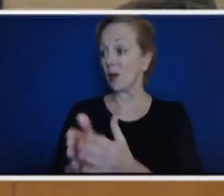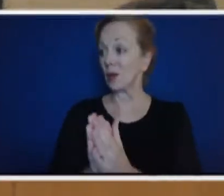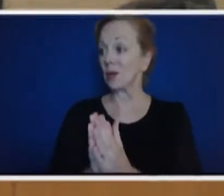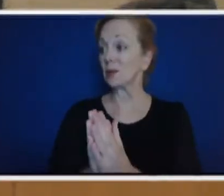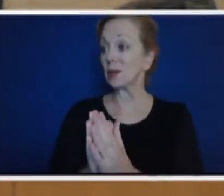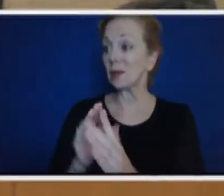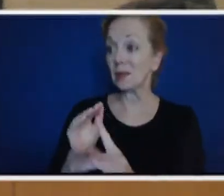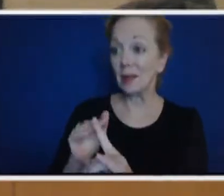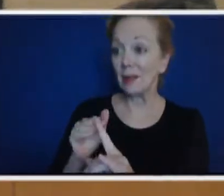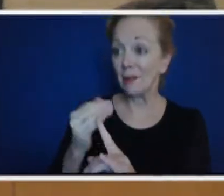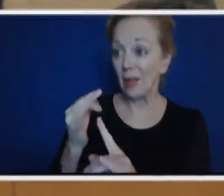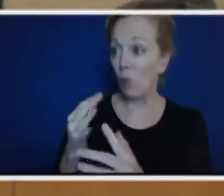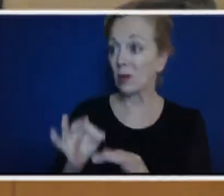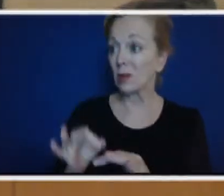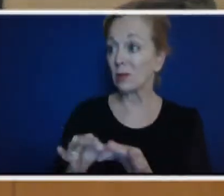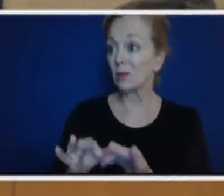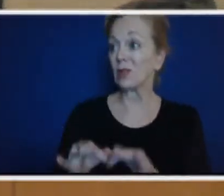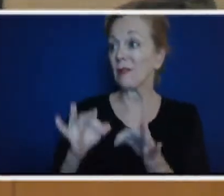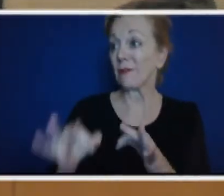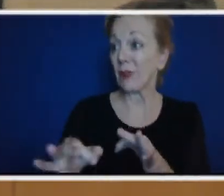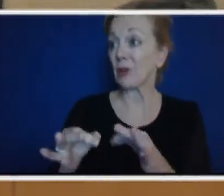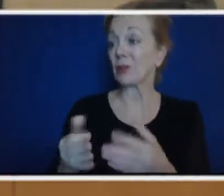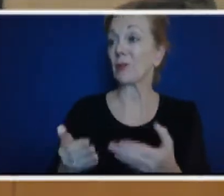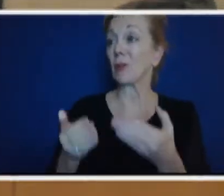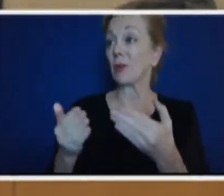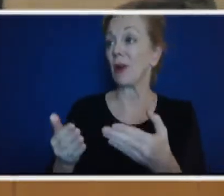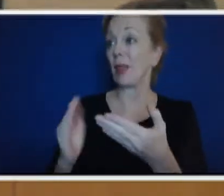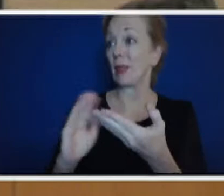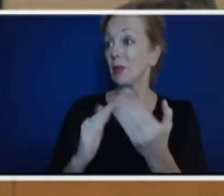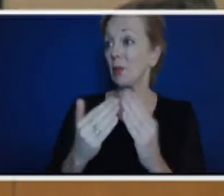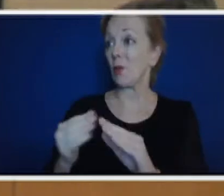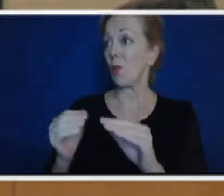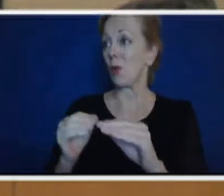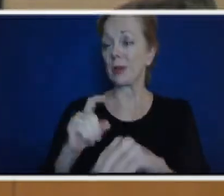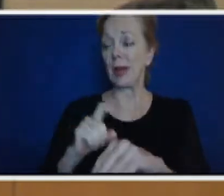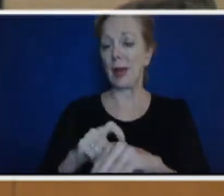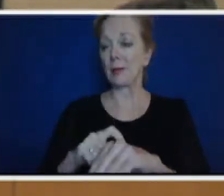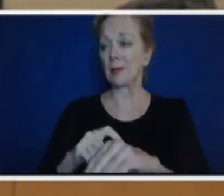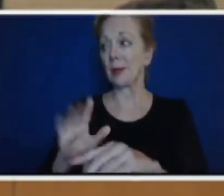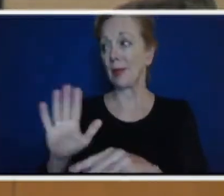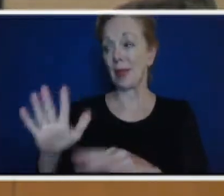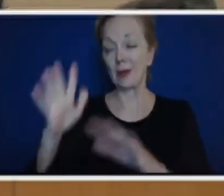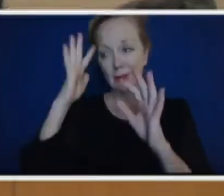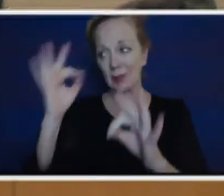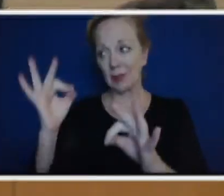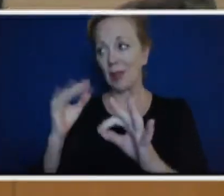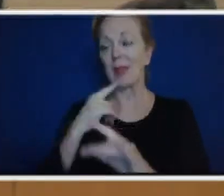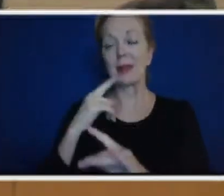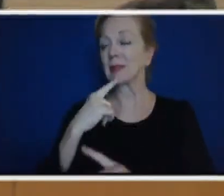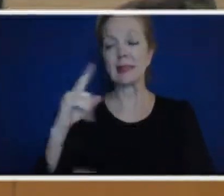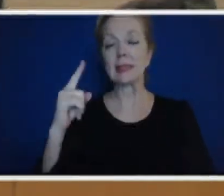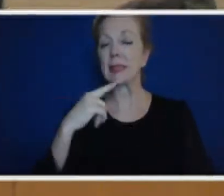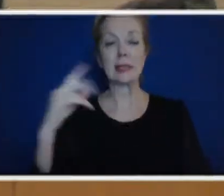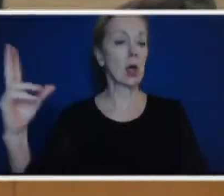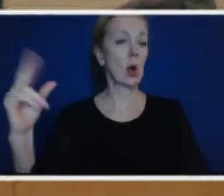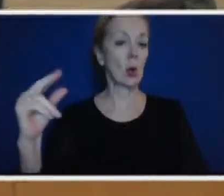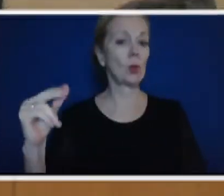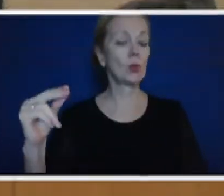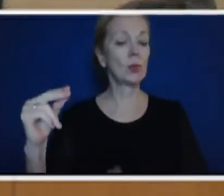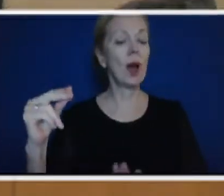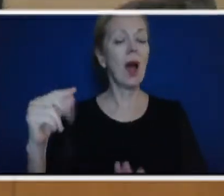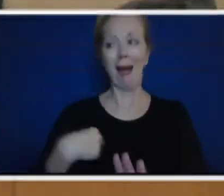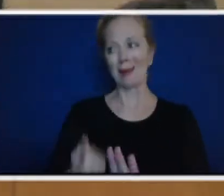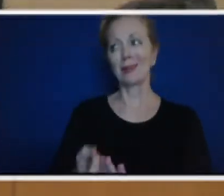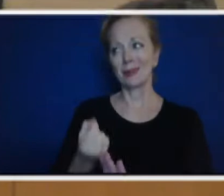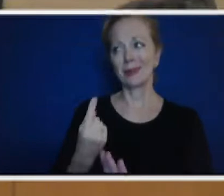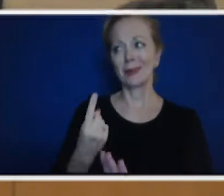if they wanted to defer, just to give the community some more time. And of course, that's at the petitioner's discretion. They declined, which I also understand, because there's been a lot